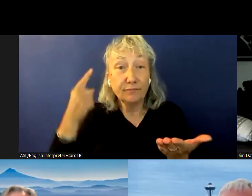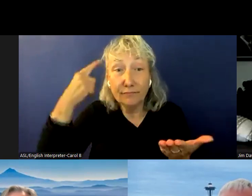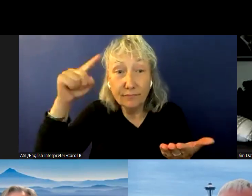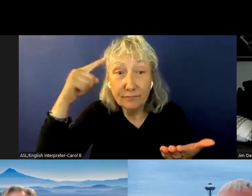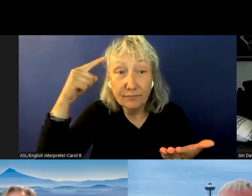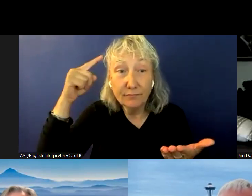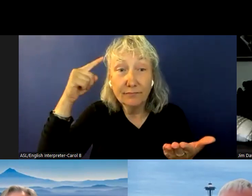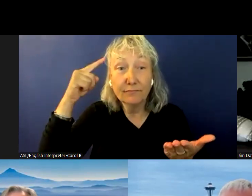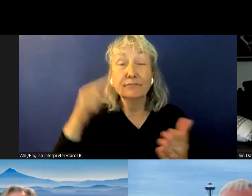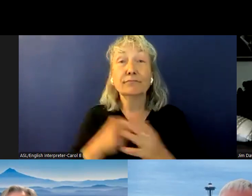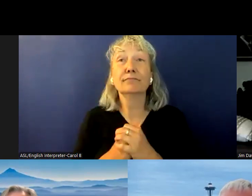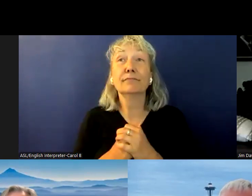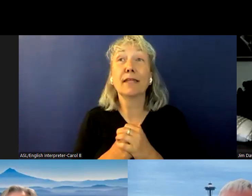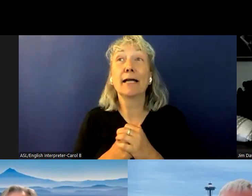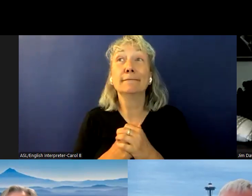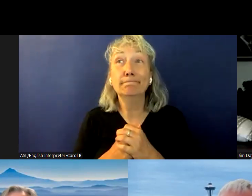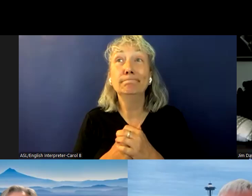the